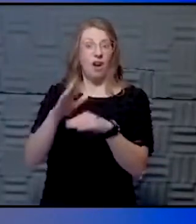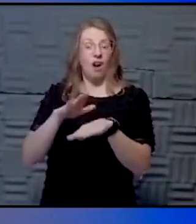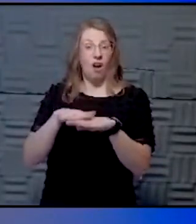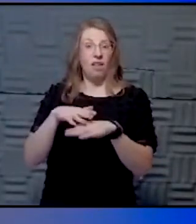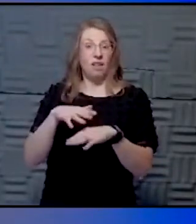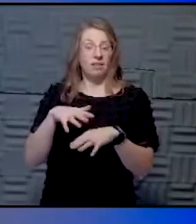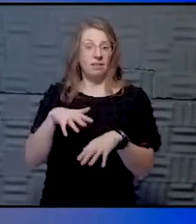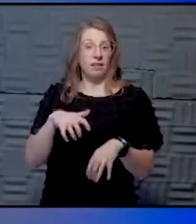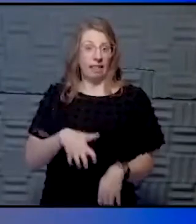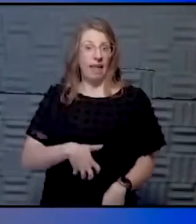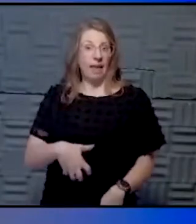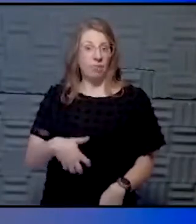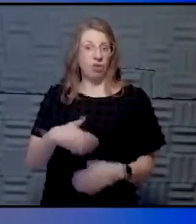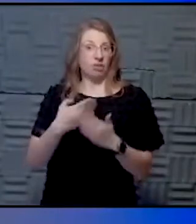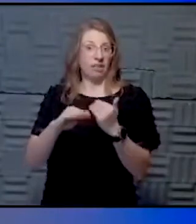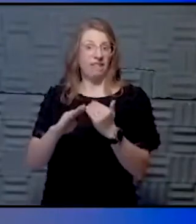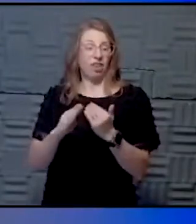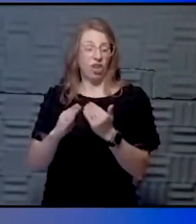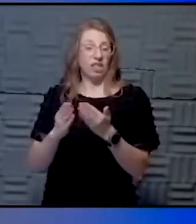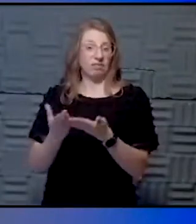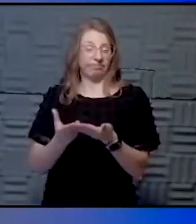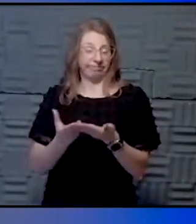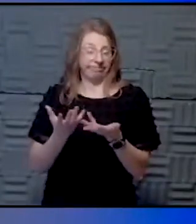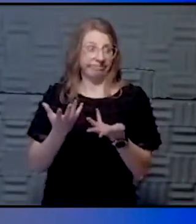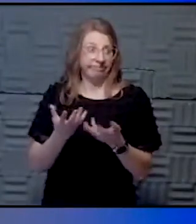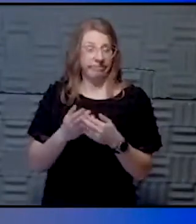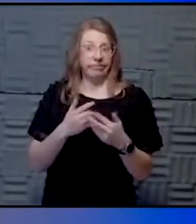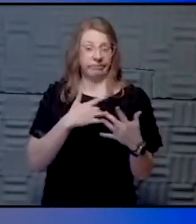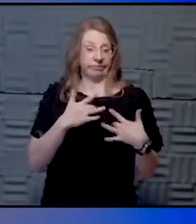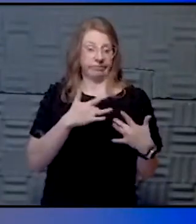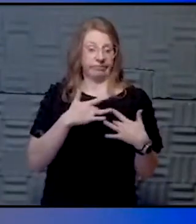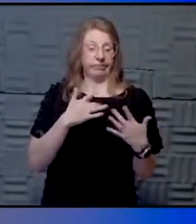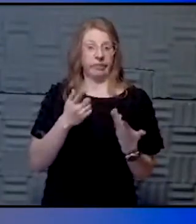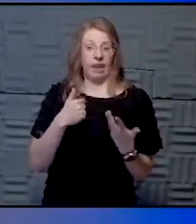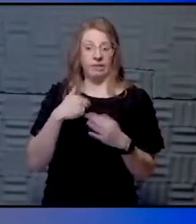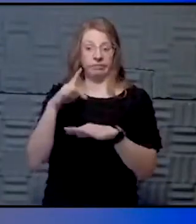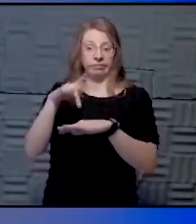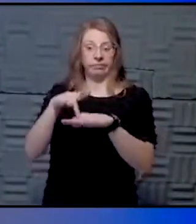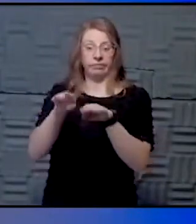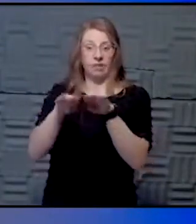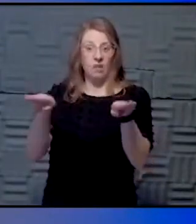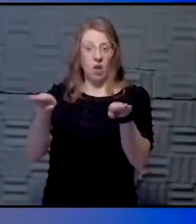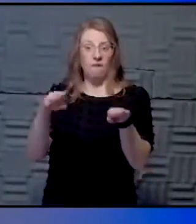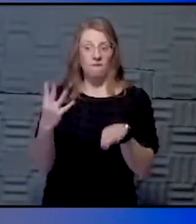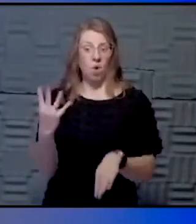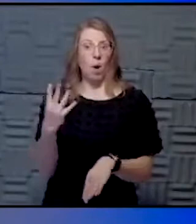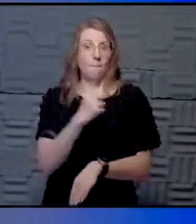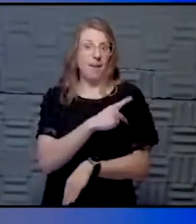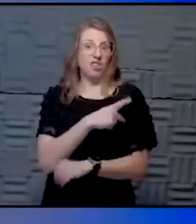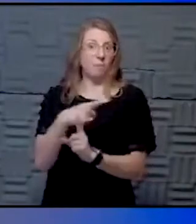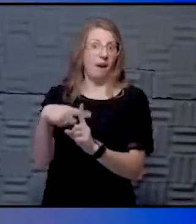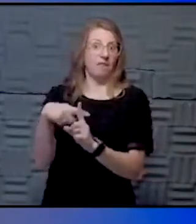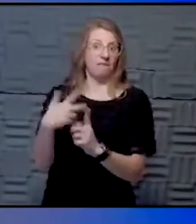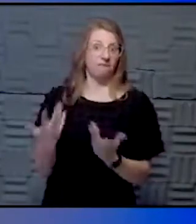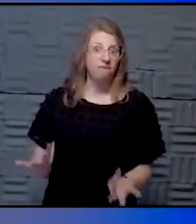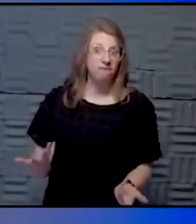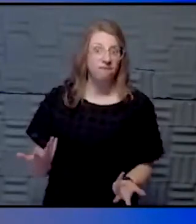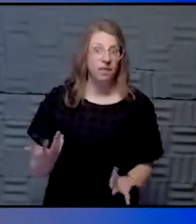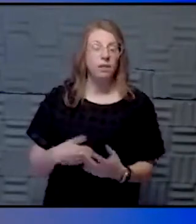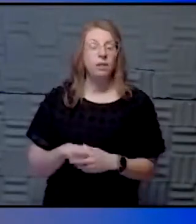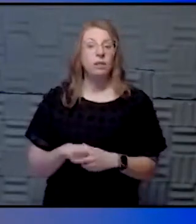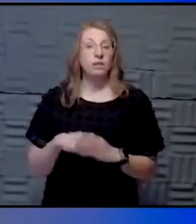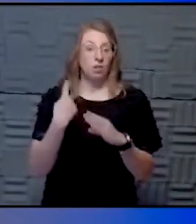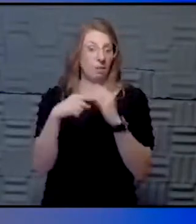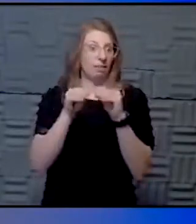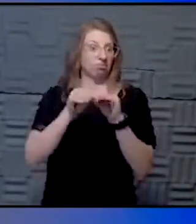delivery. So that was a little concerning. I was up on labor and delivery last week and sent an email, and we had 4 patients positive.